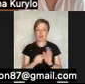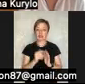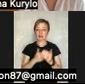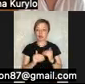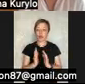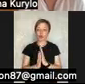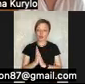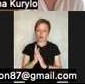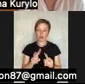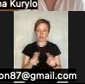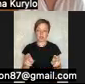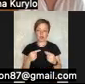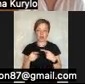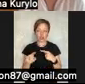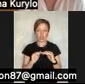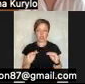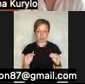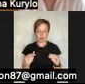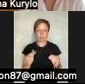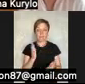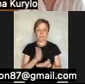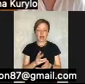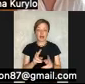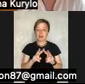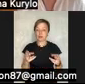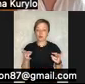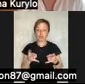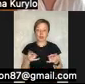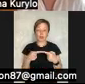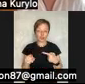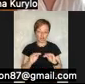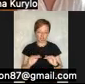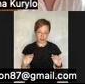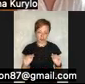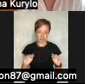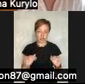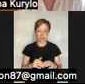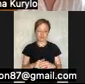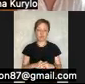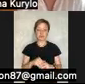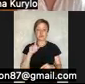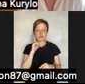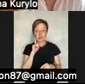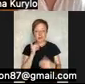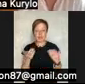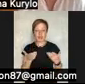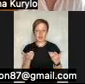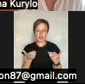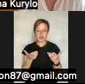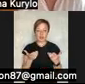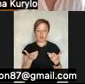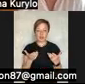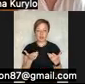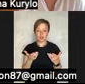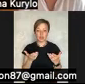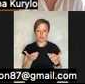question, well, is related to the age of the children. Well, children with disabilities, they grow the same as other children, and they have the same